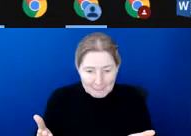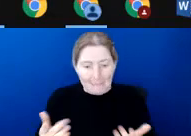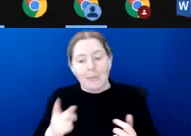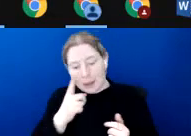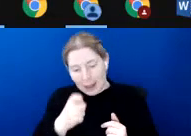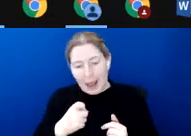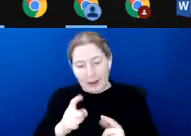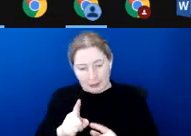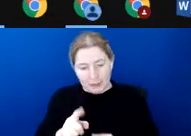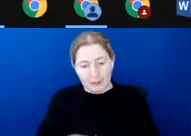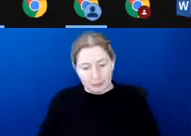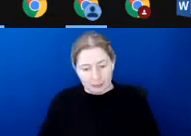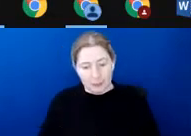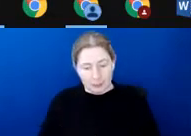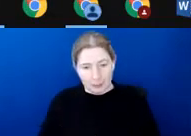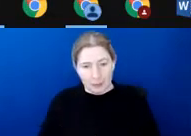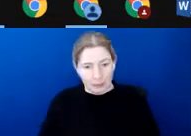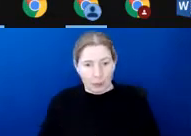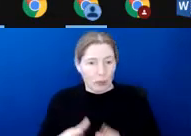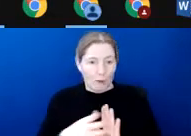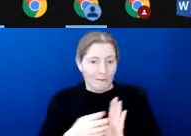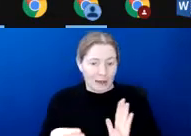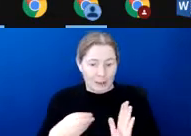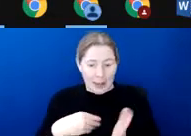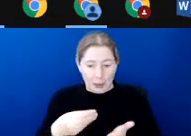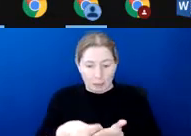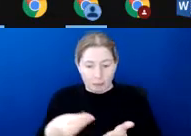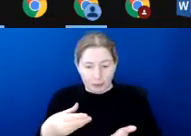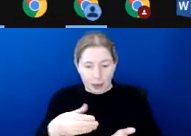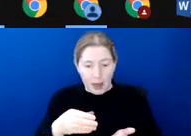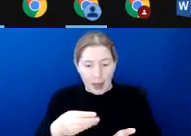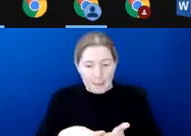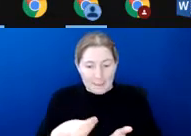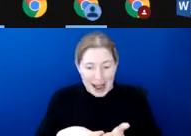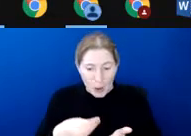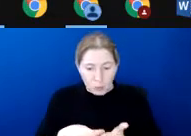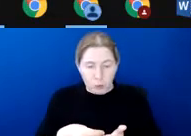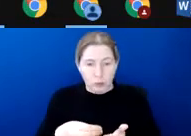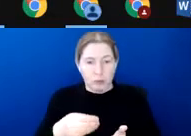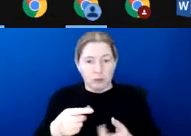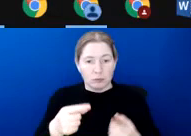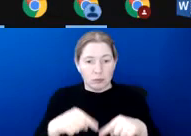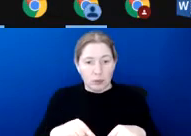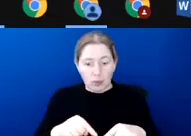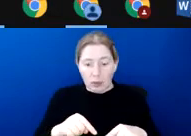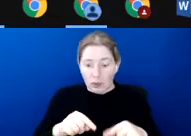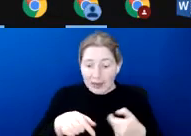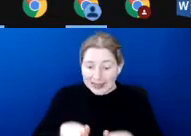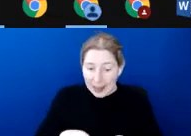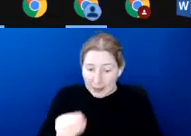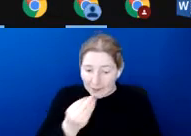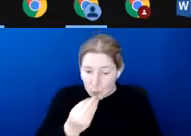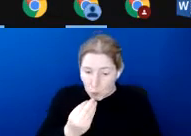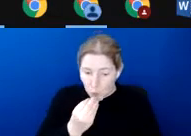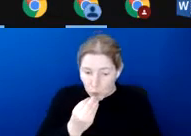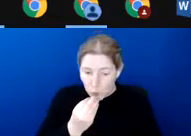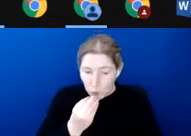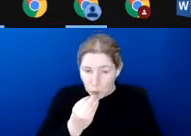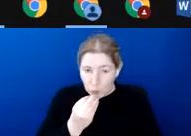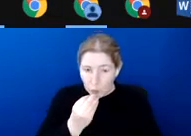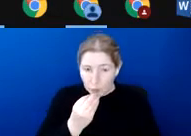just choose the amount. I'll choose the expense type food here.